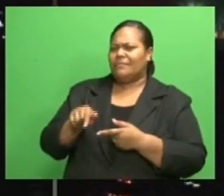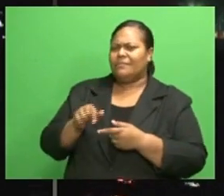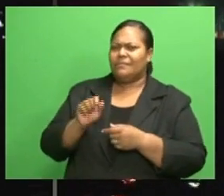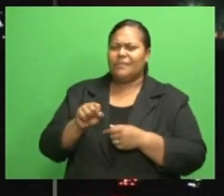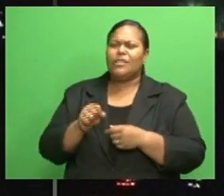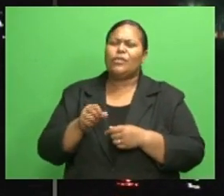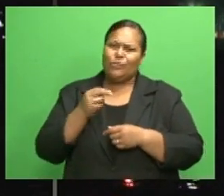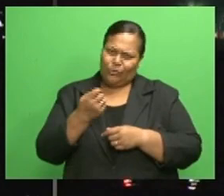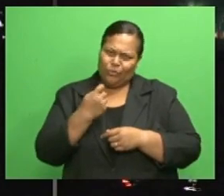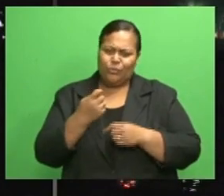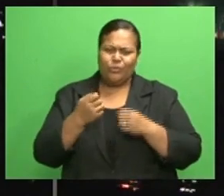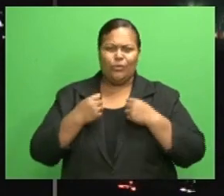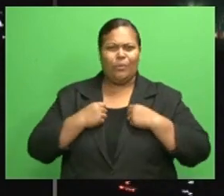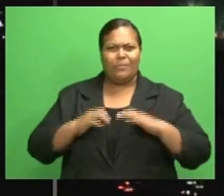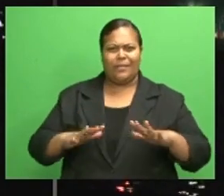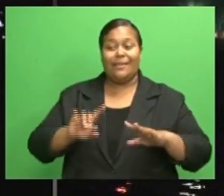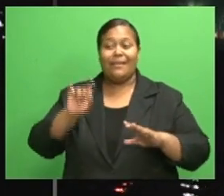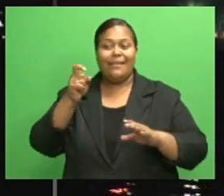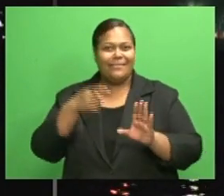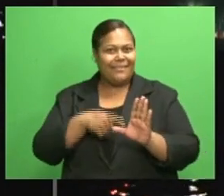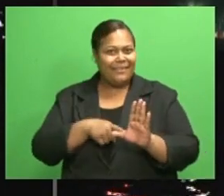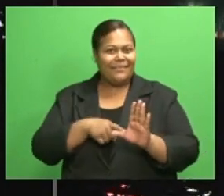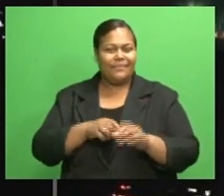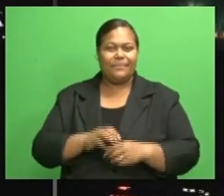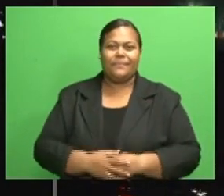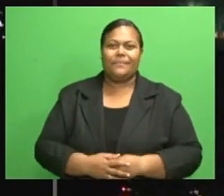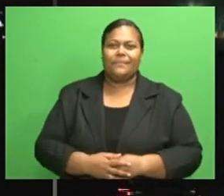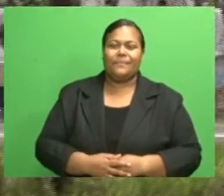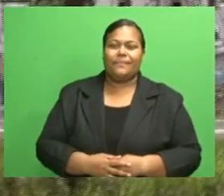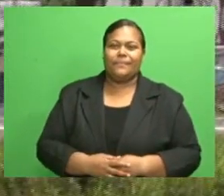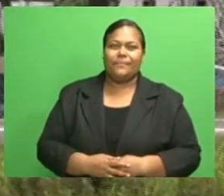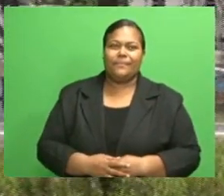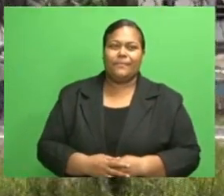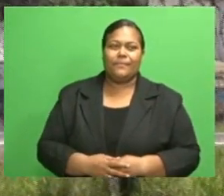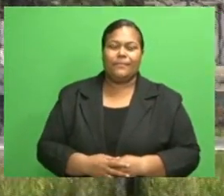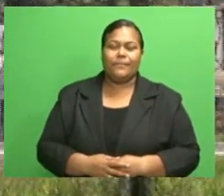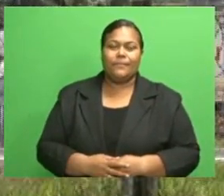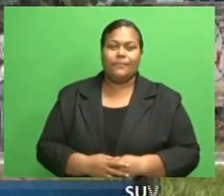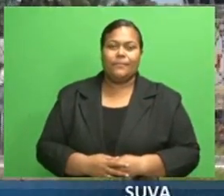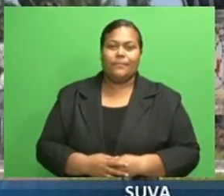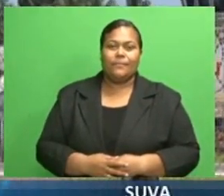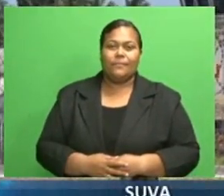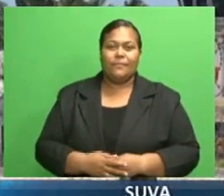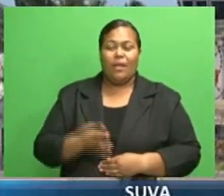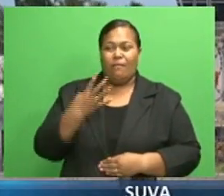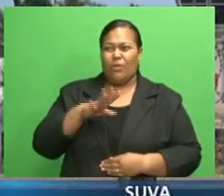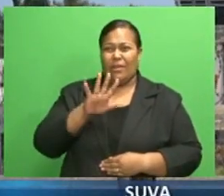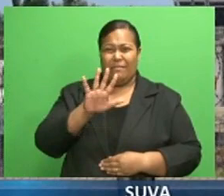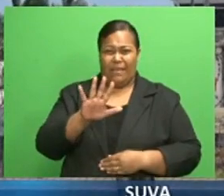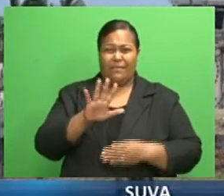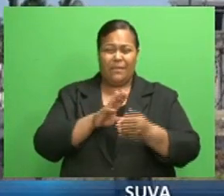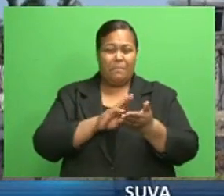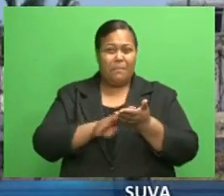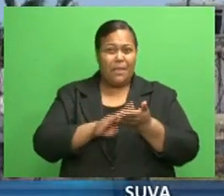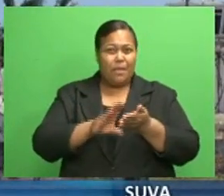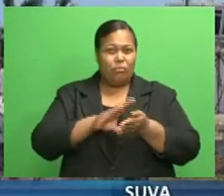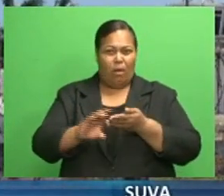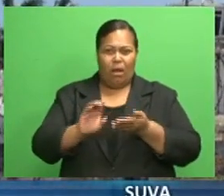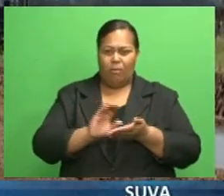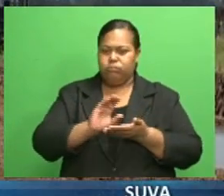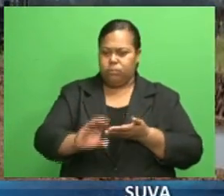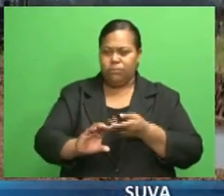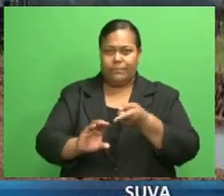complete early next year. Sainiani Boiler reports. This $45 million runway upgrade